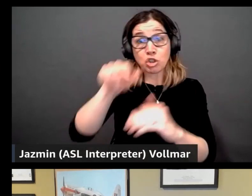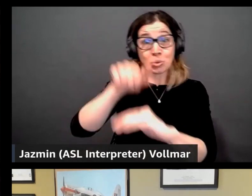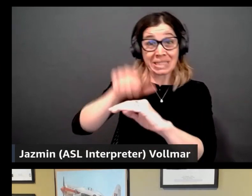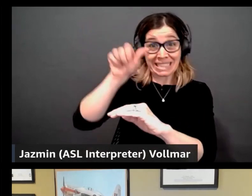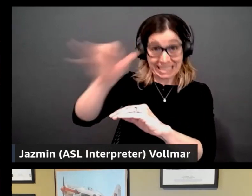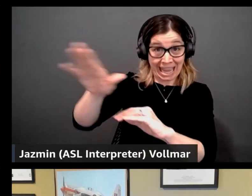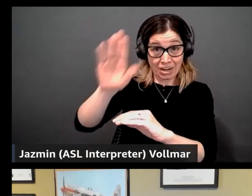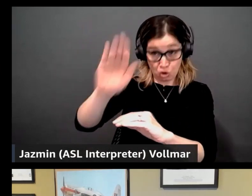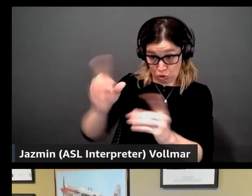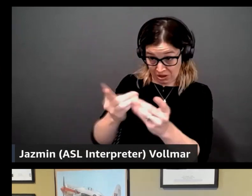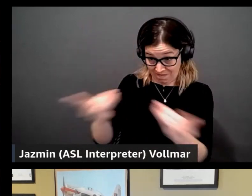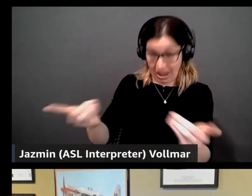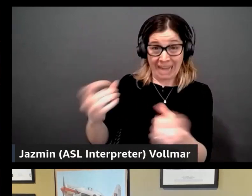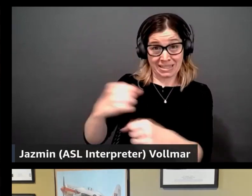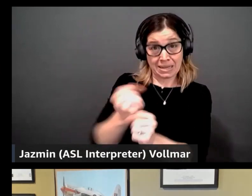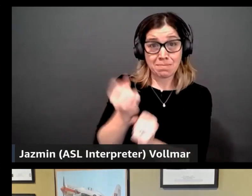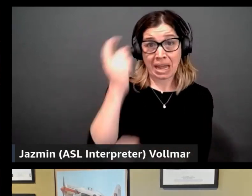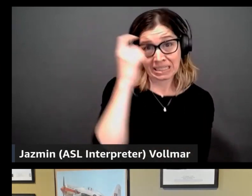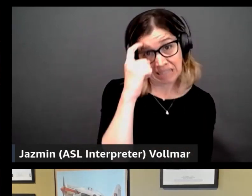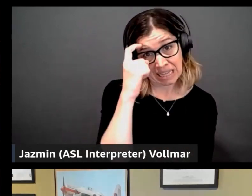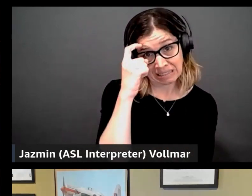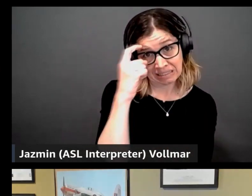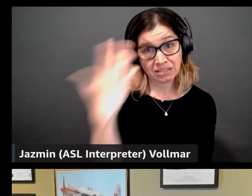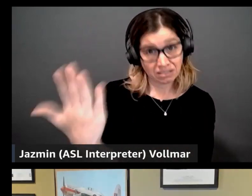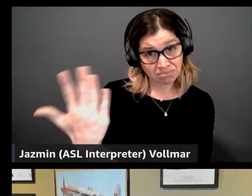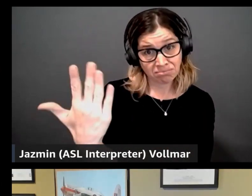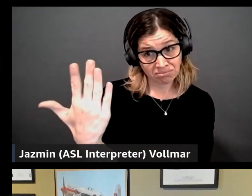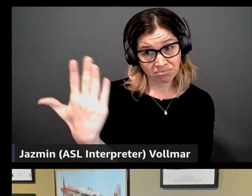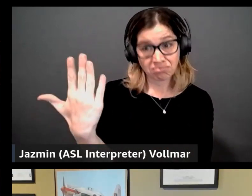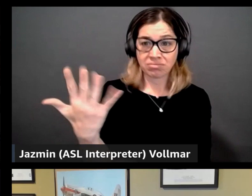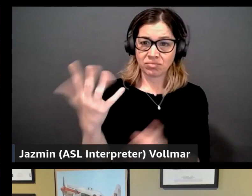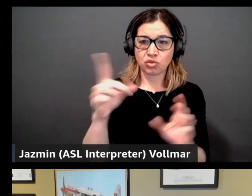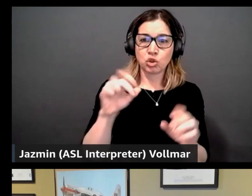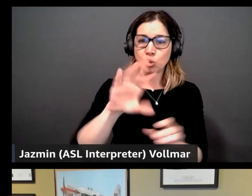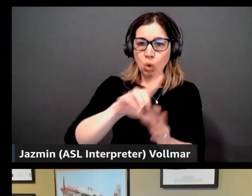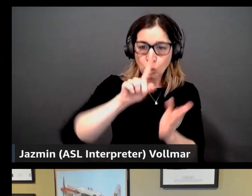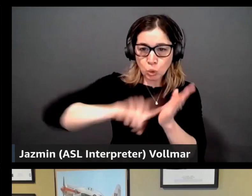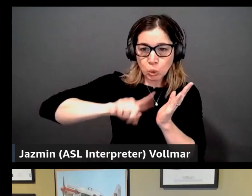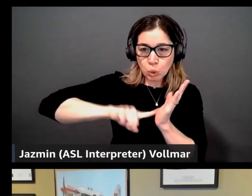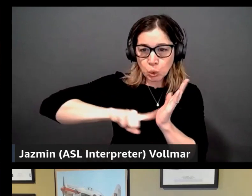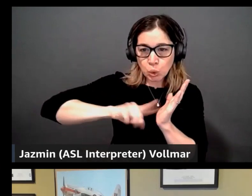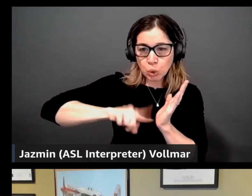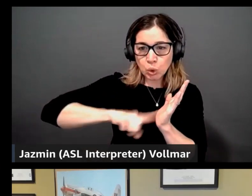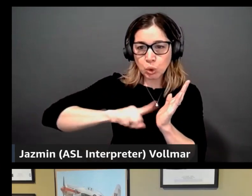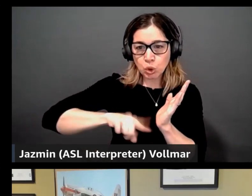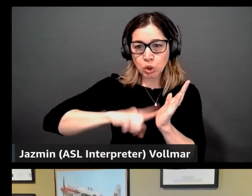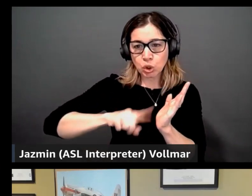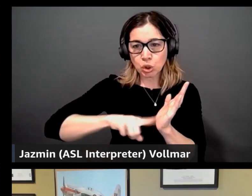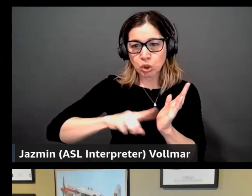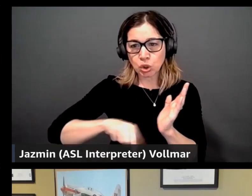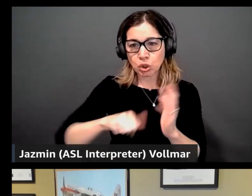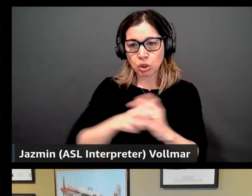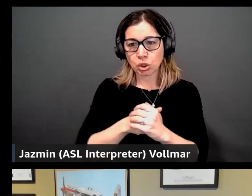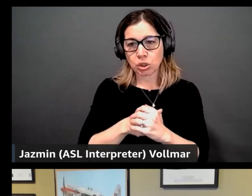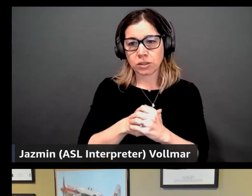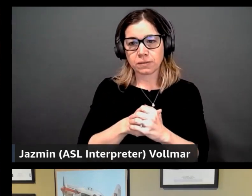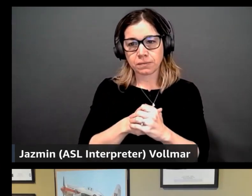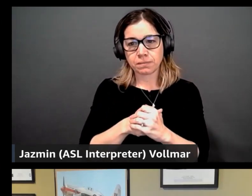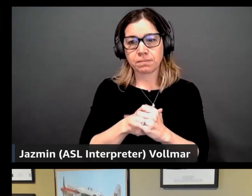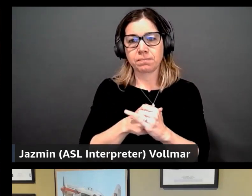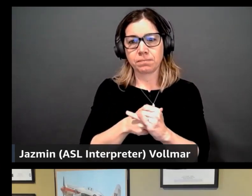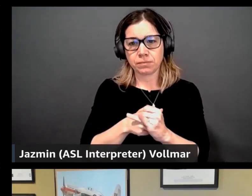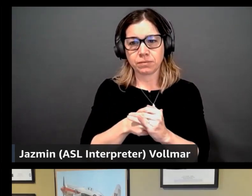sense. So you might want to do your due diligence and check the programs that you're sending,